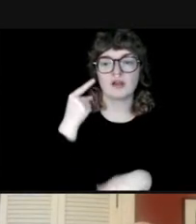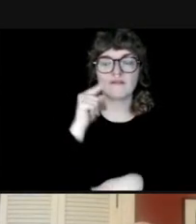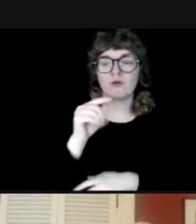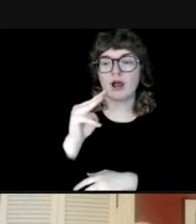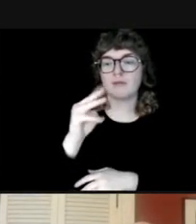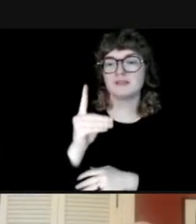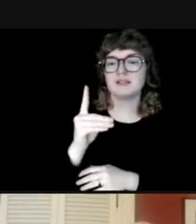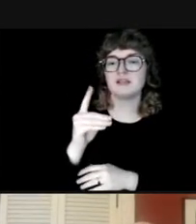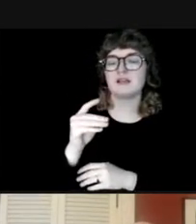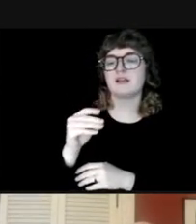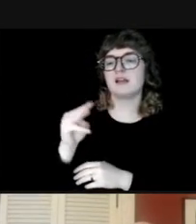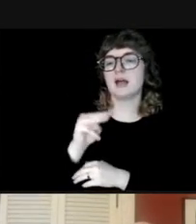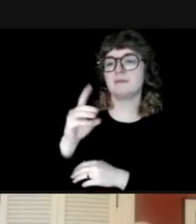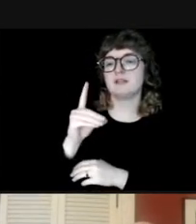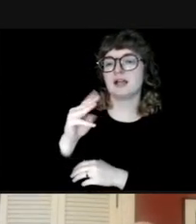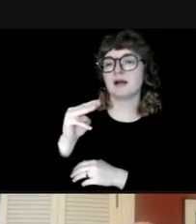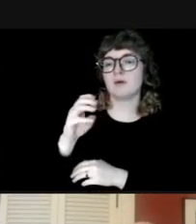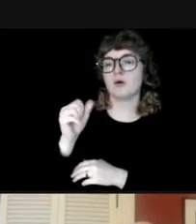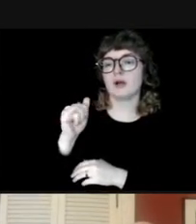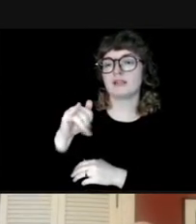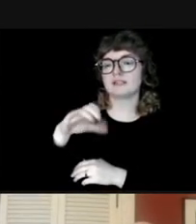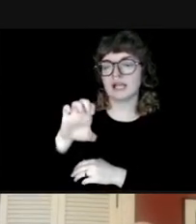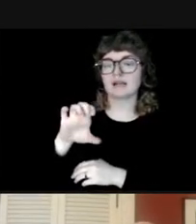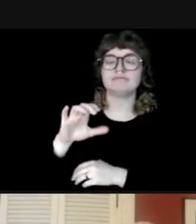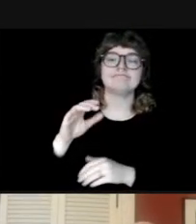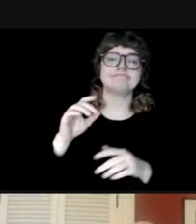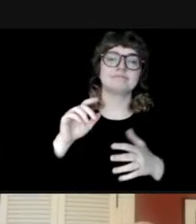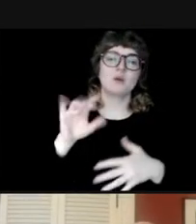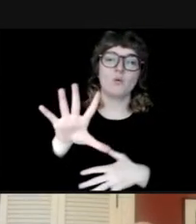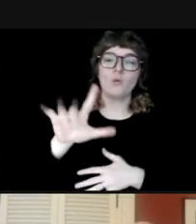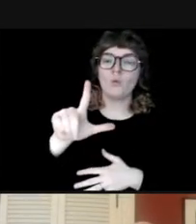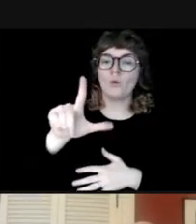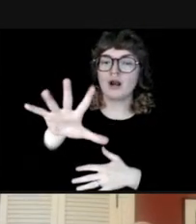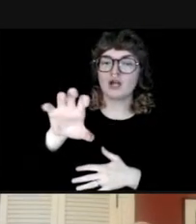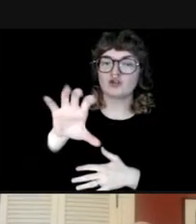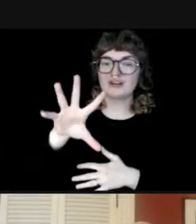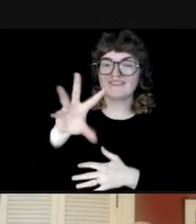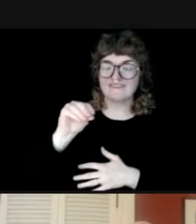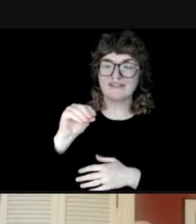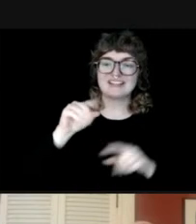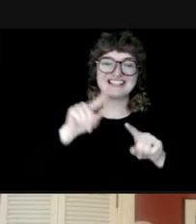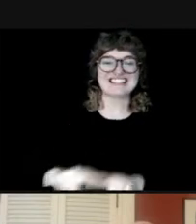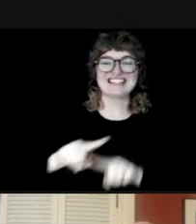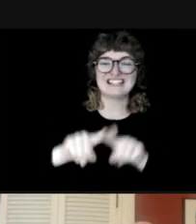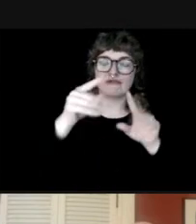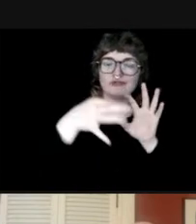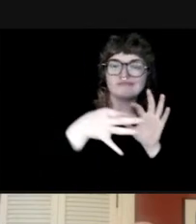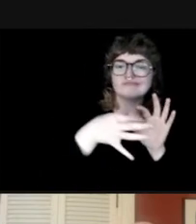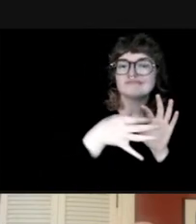120 mosaic pieces. Now, the pieces are arranged next chronologically.